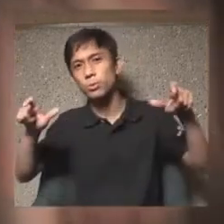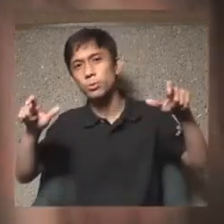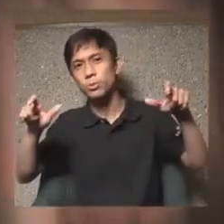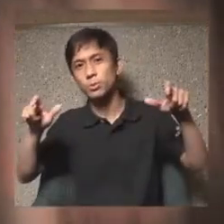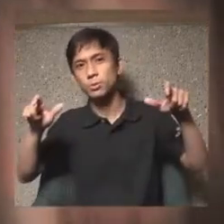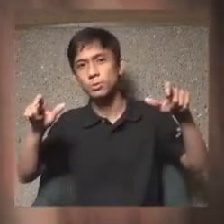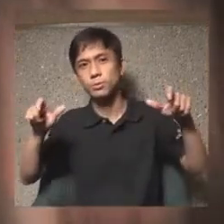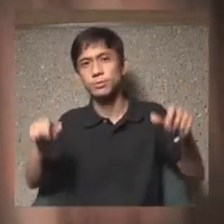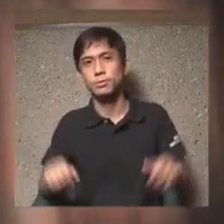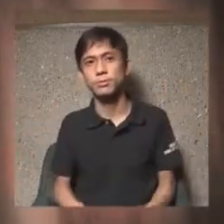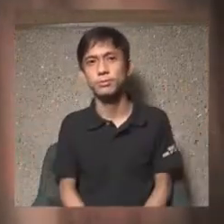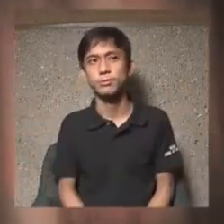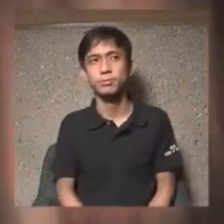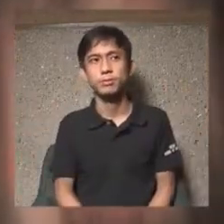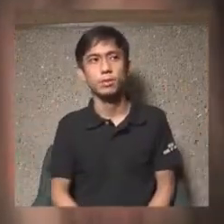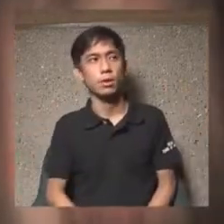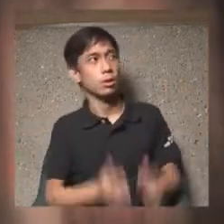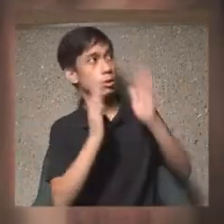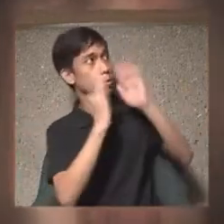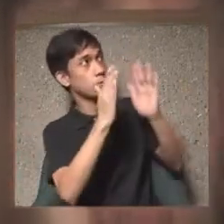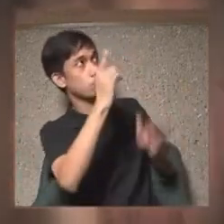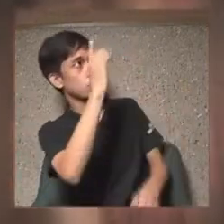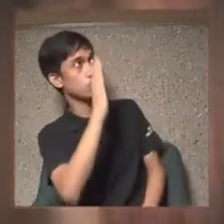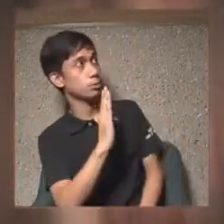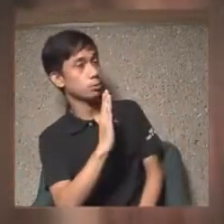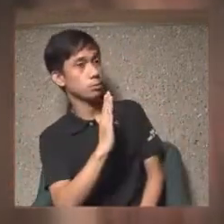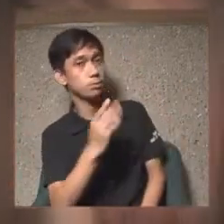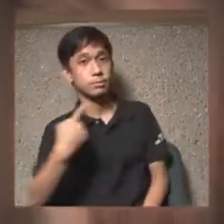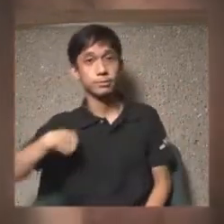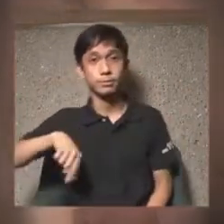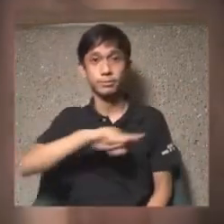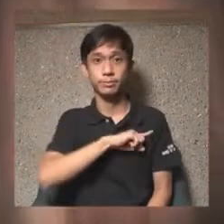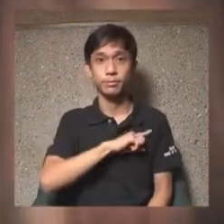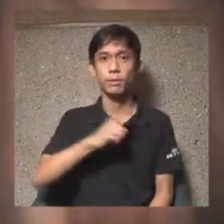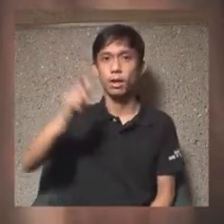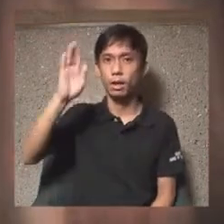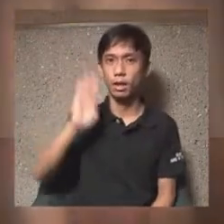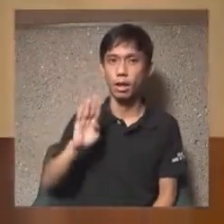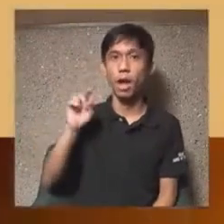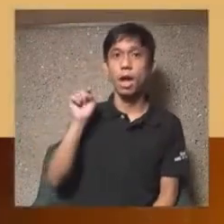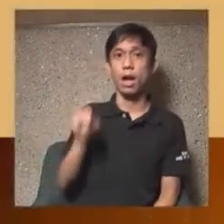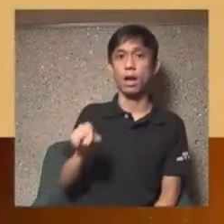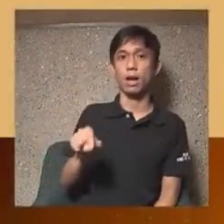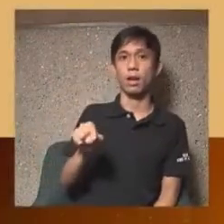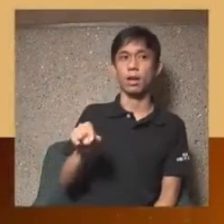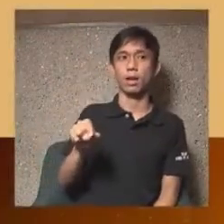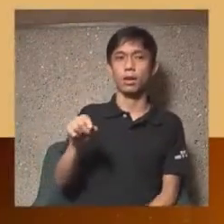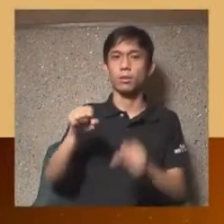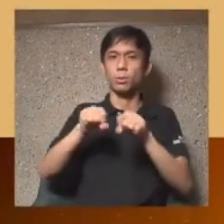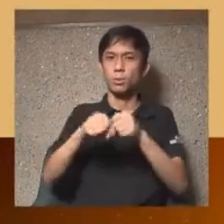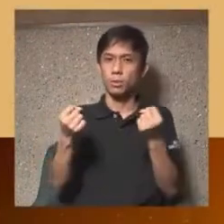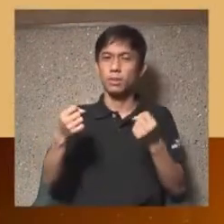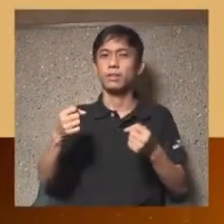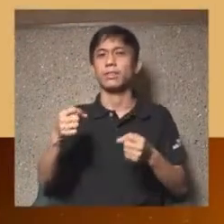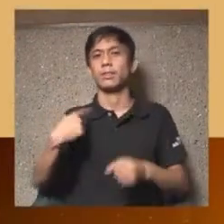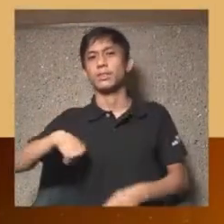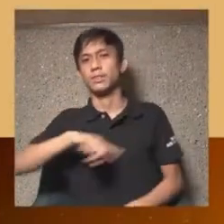Sometimes, remember this, God has to break us where we are strongest so that we can learn to trust